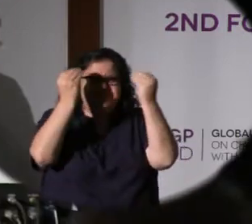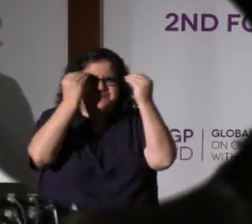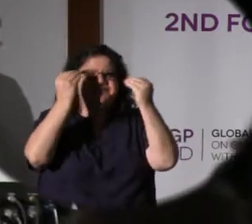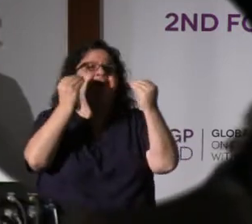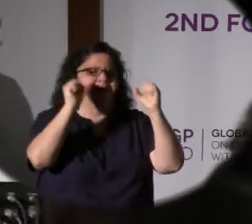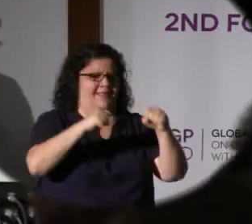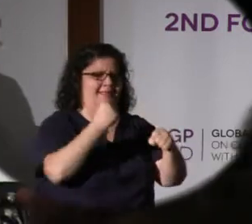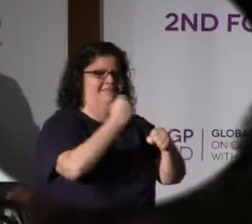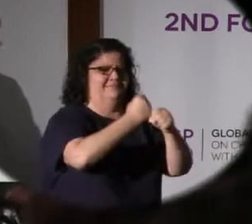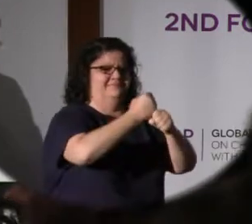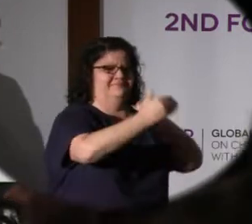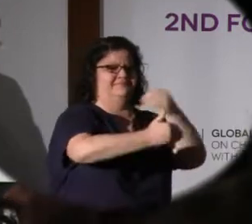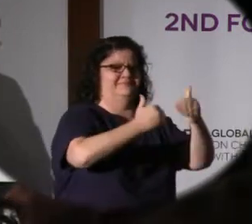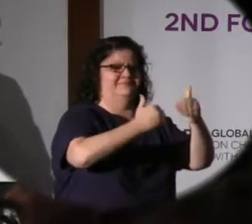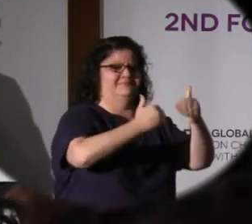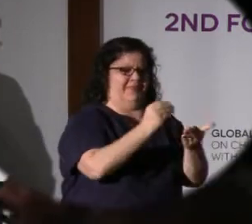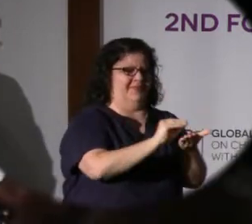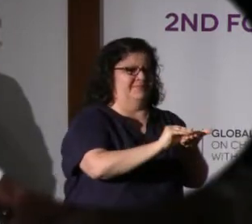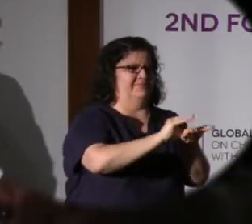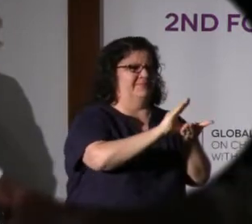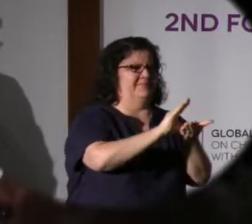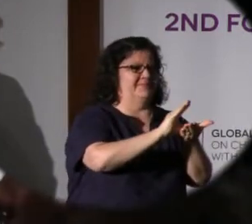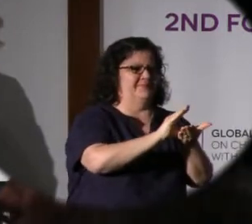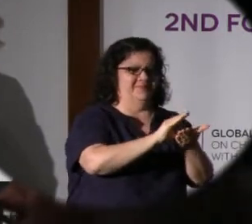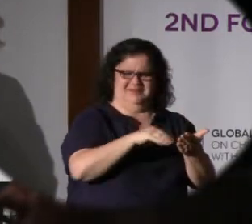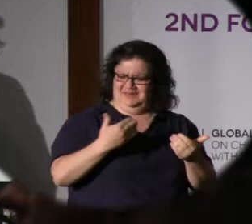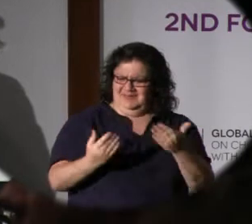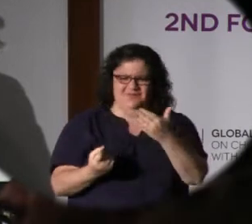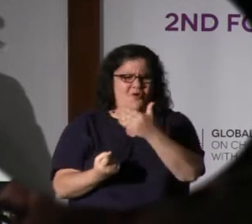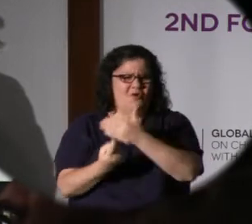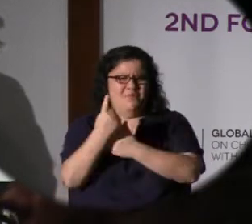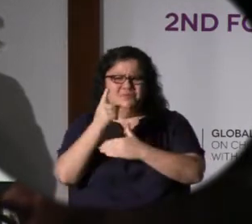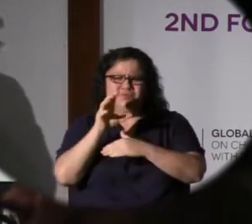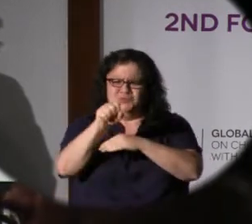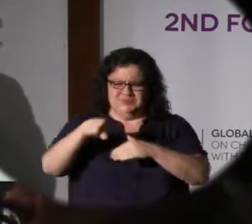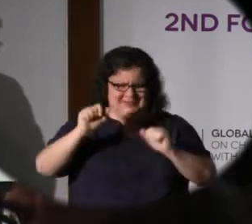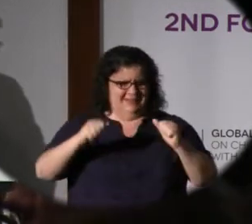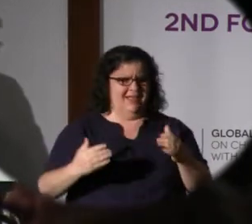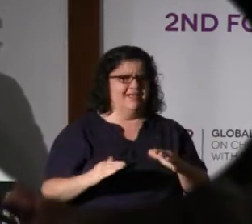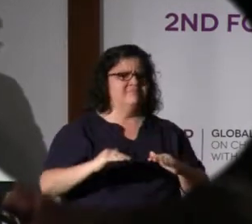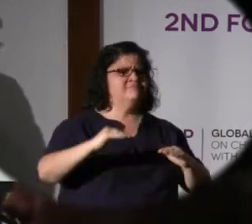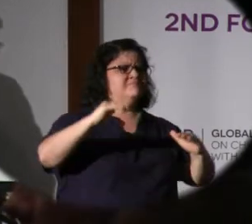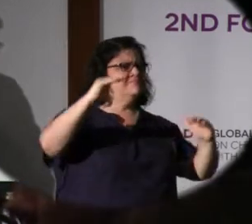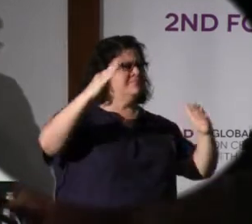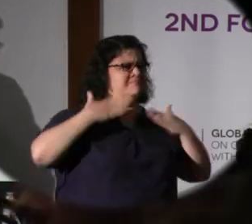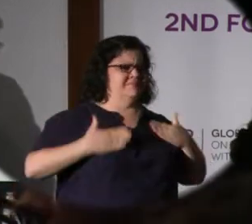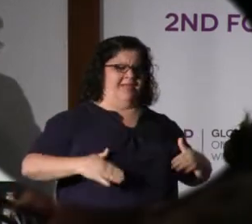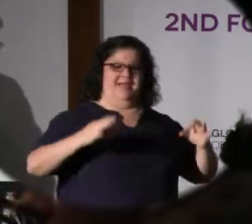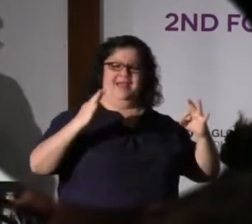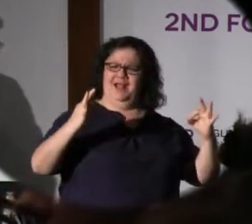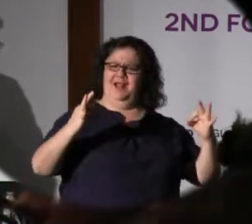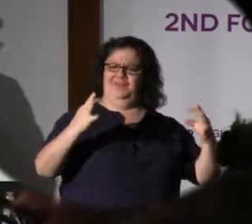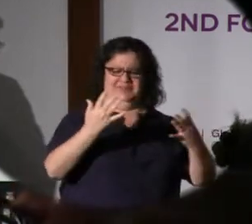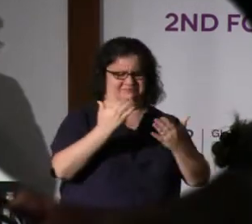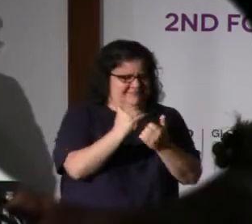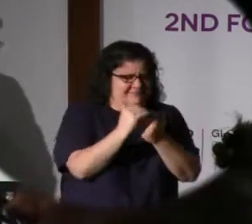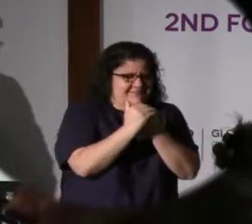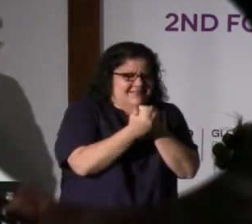and safe, to learn, to sharpen their skills, to contribute. People